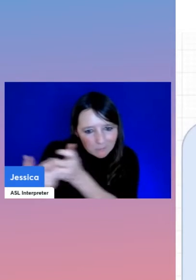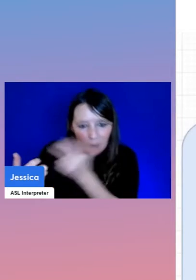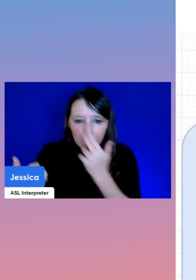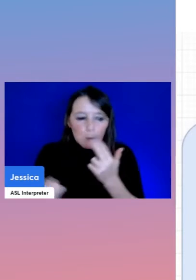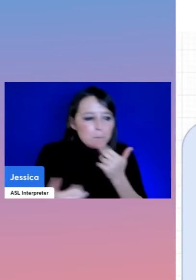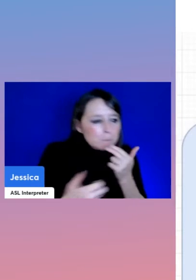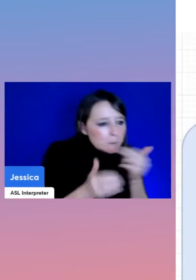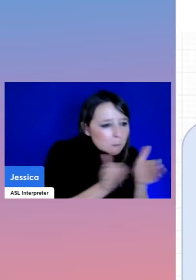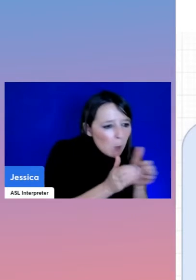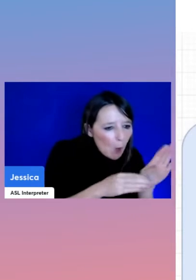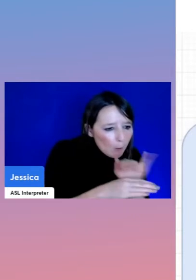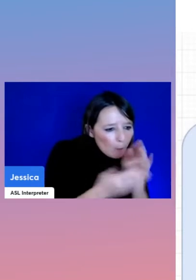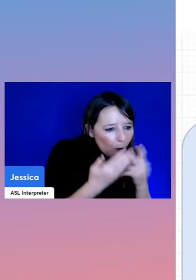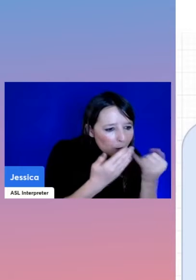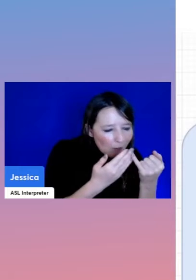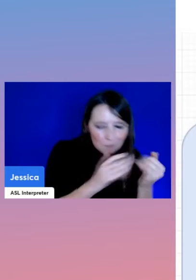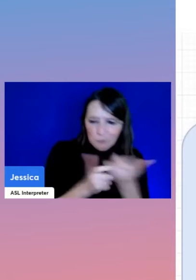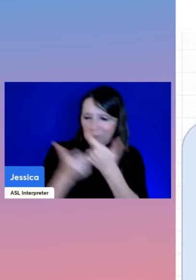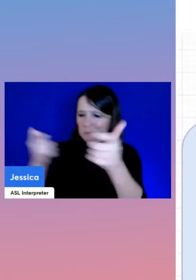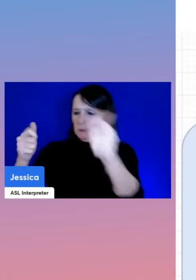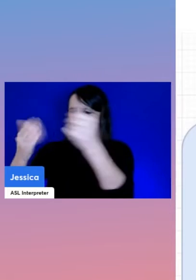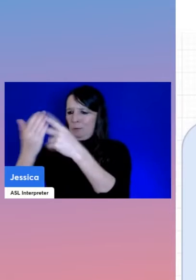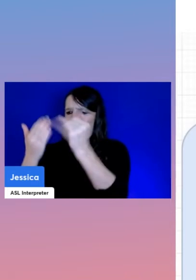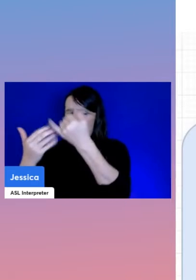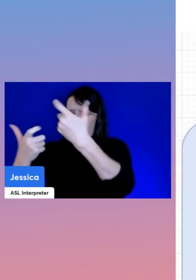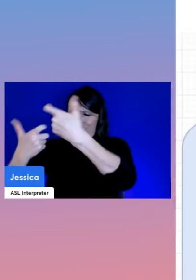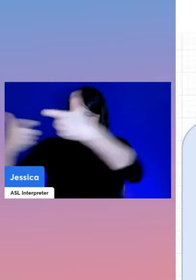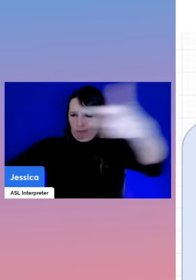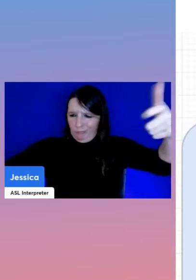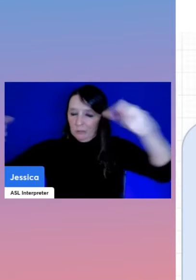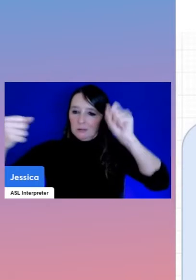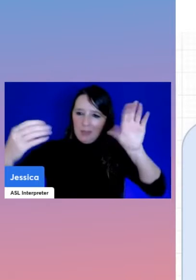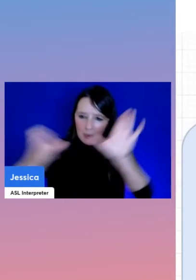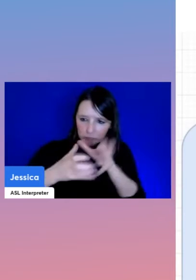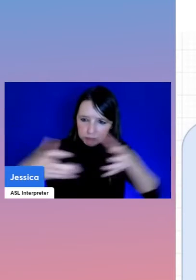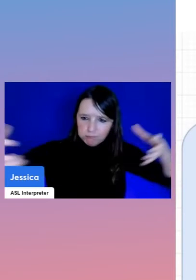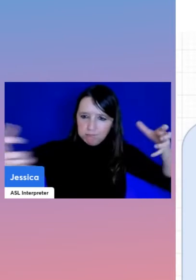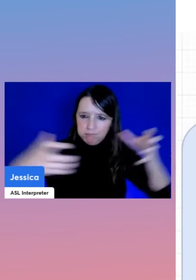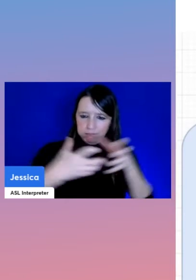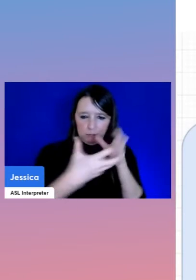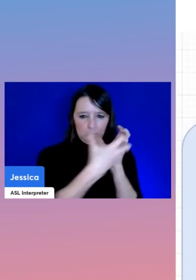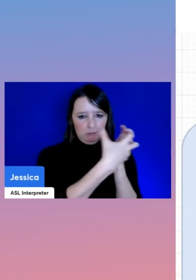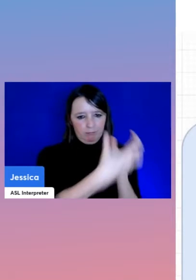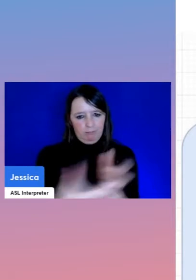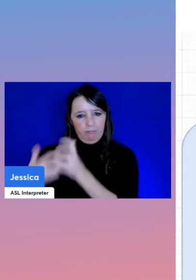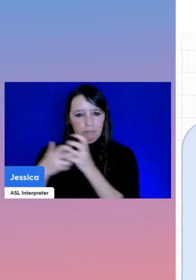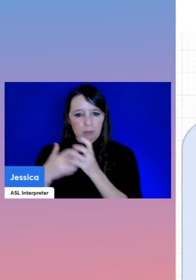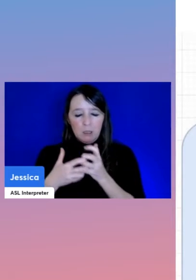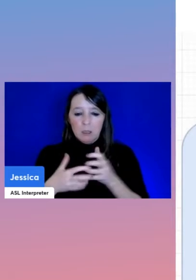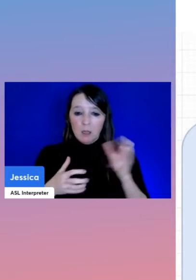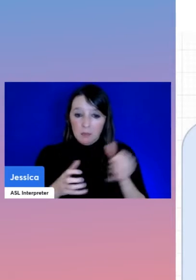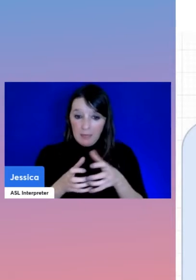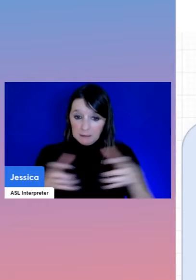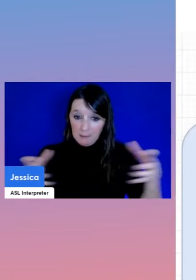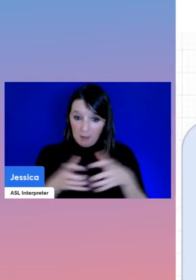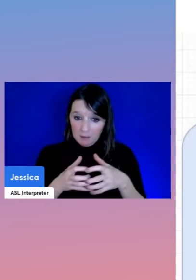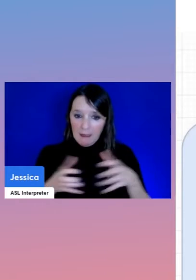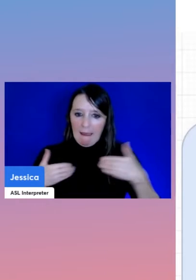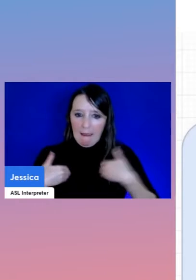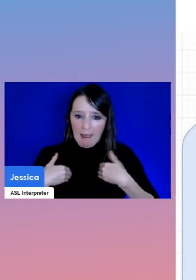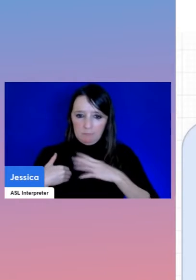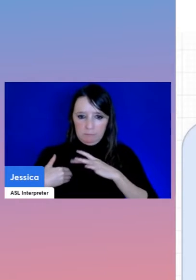large, complex enterprise systems. Its scalability and flexibility, coupled with a robust disaster recovery